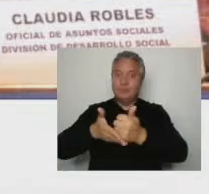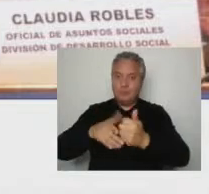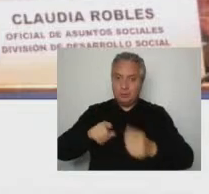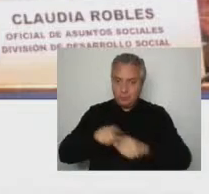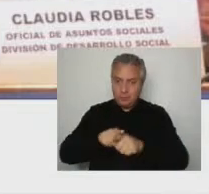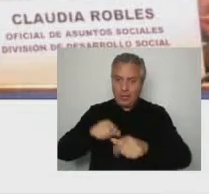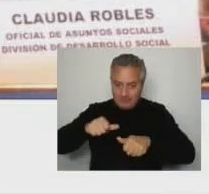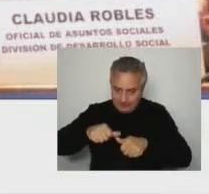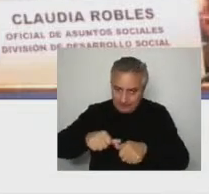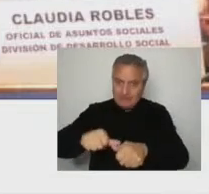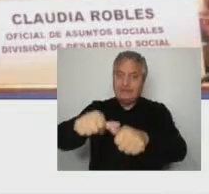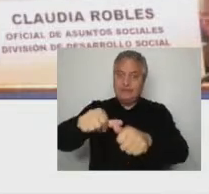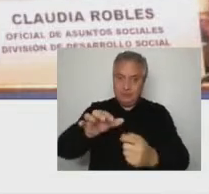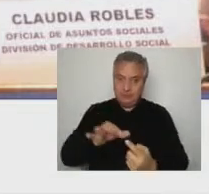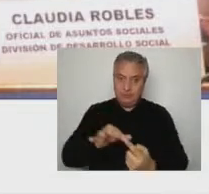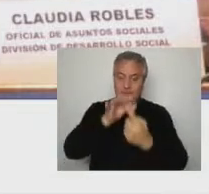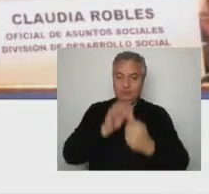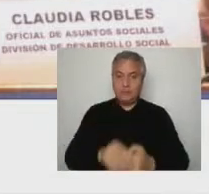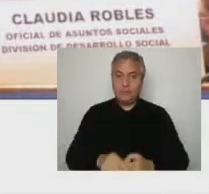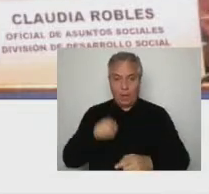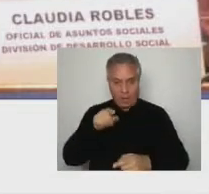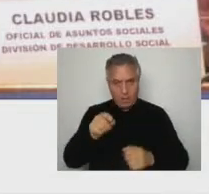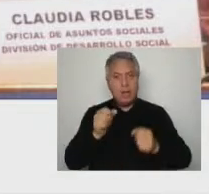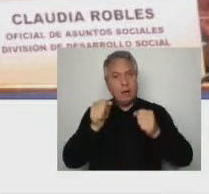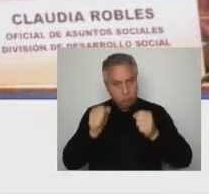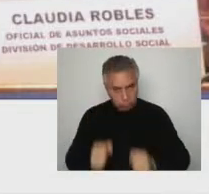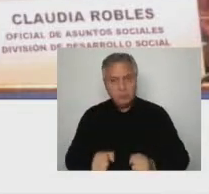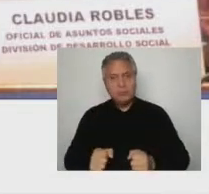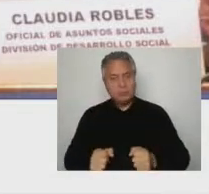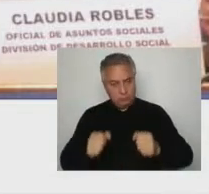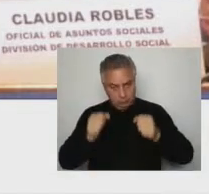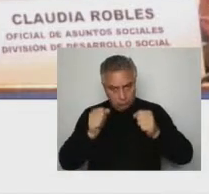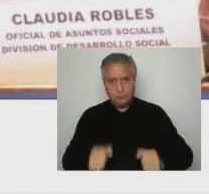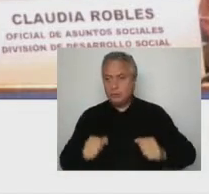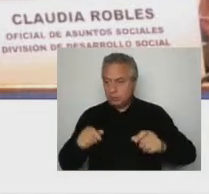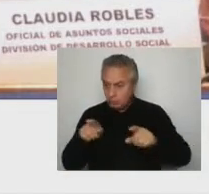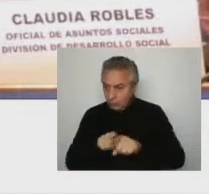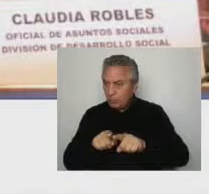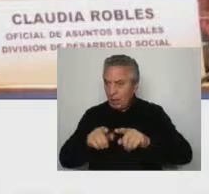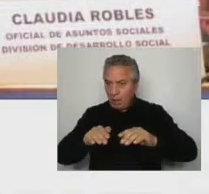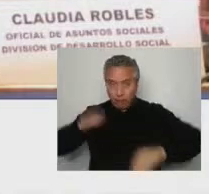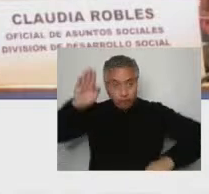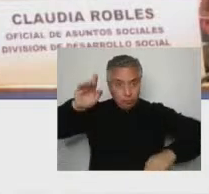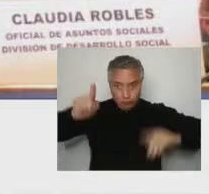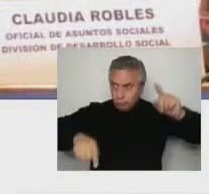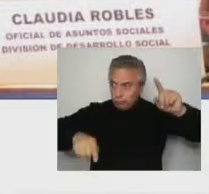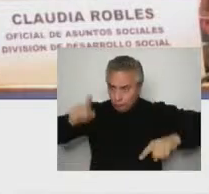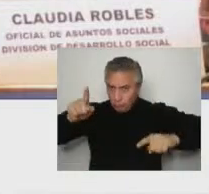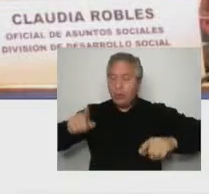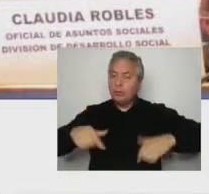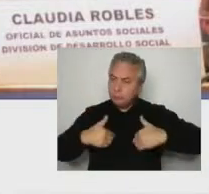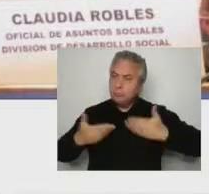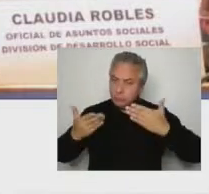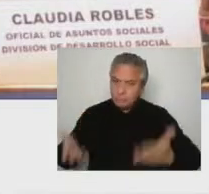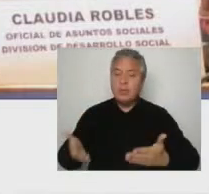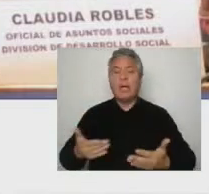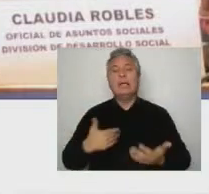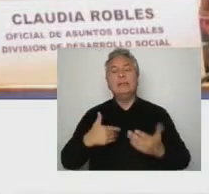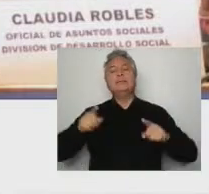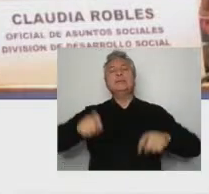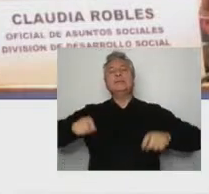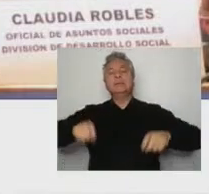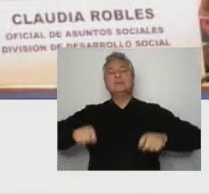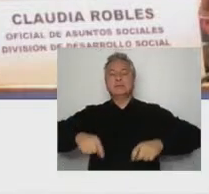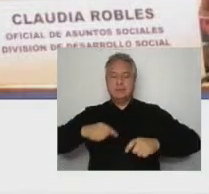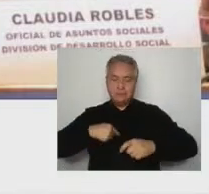and sustainability at the very center. The designs are not innocuous. In other words, they can intervene vis-a-vis base